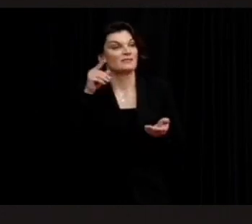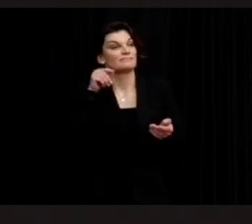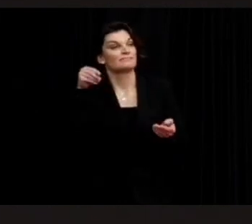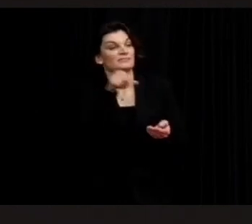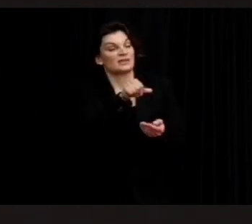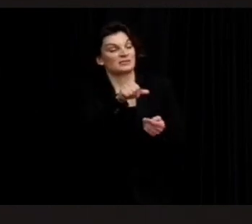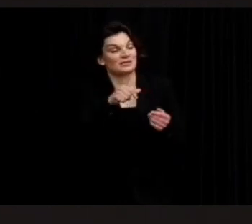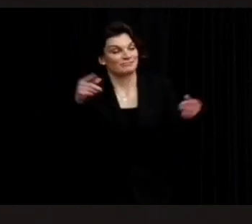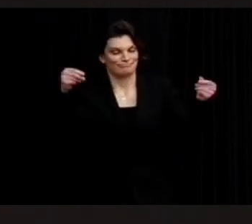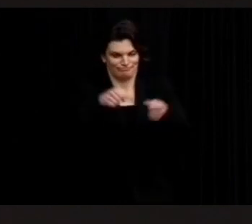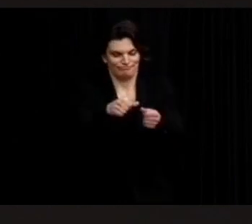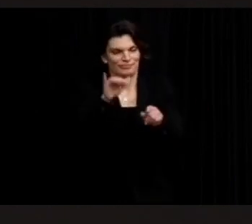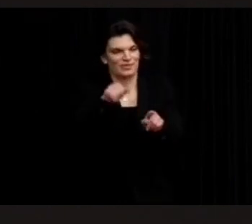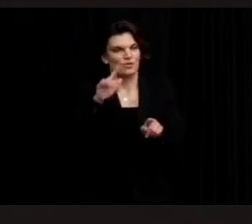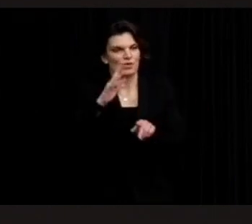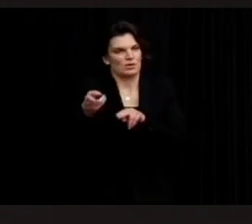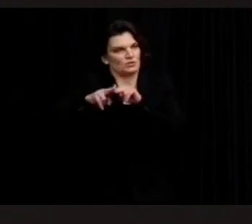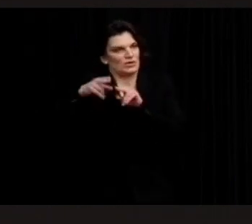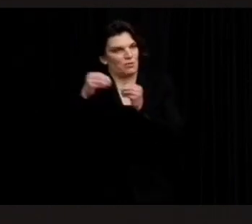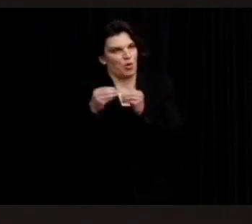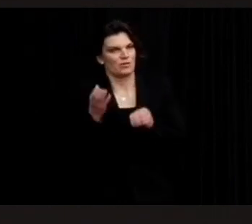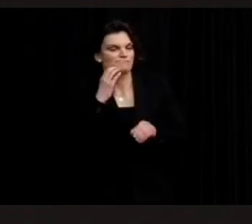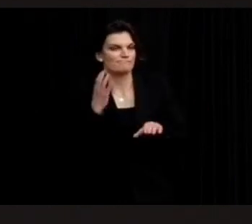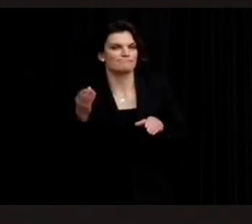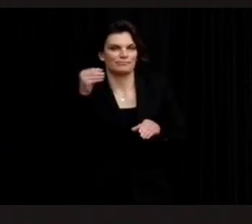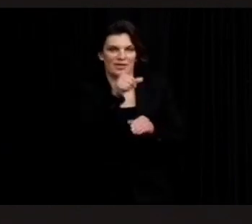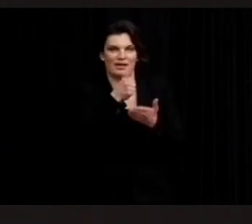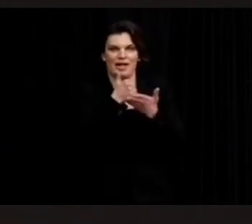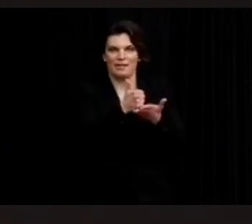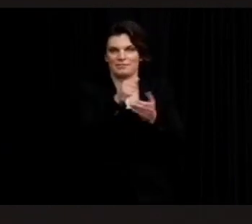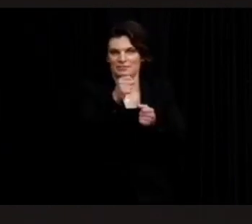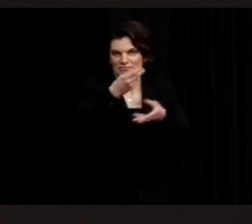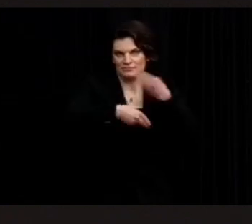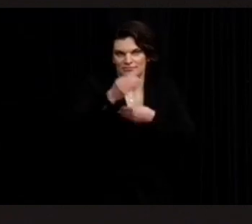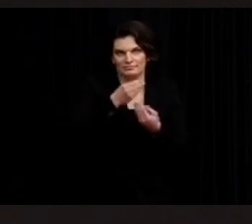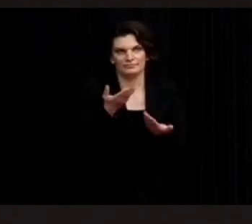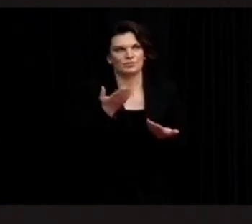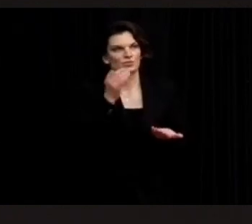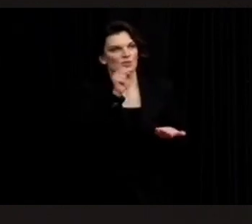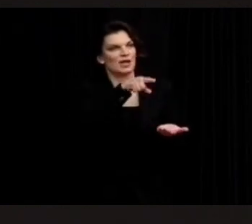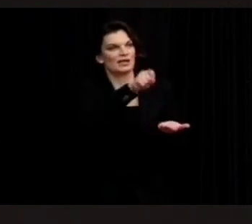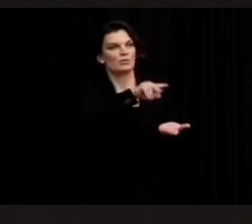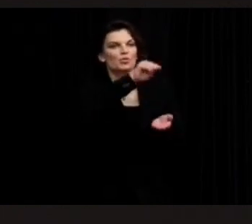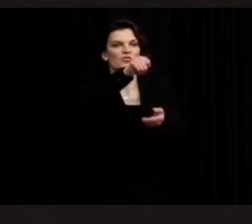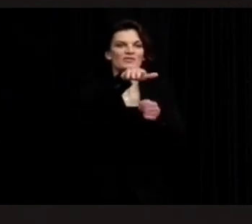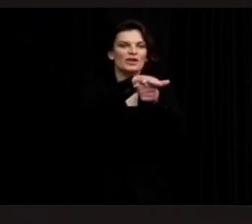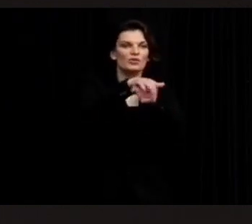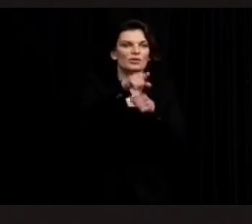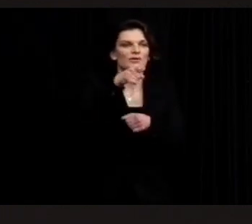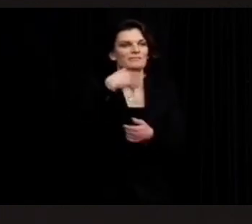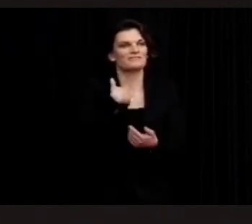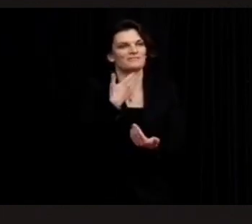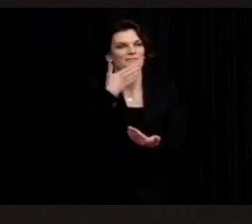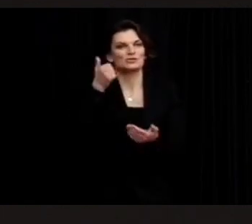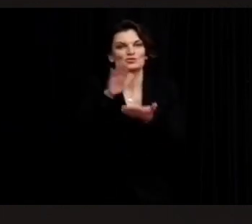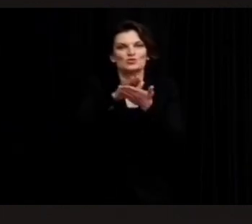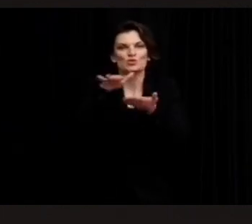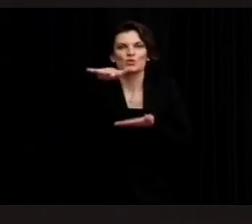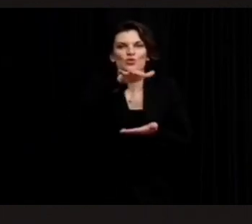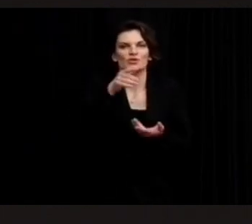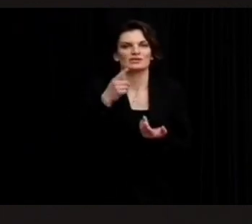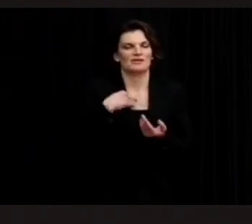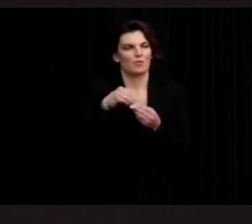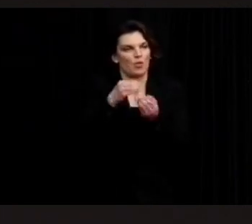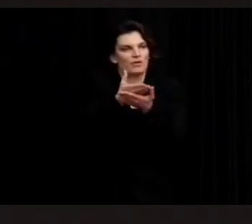can live in these areas that have maybe like a better school system or other resources within those counties.